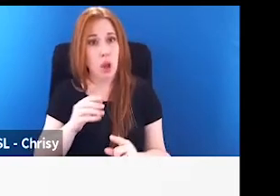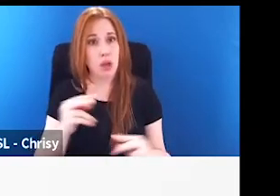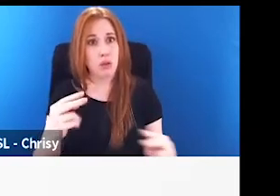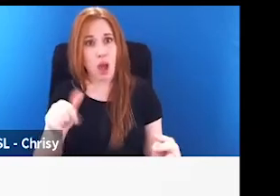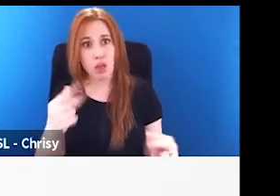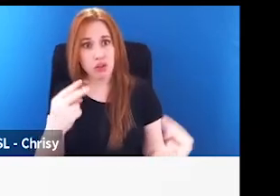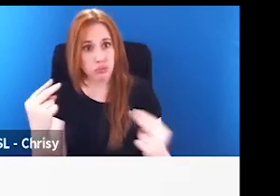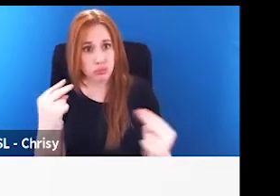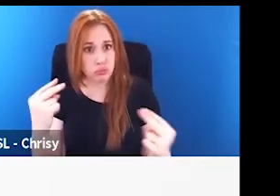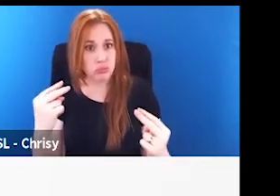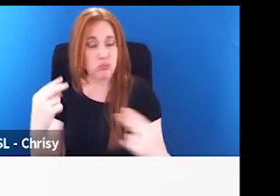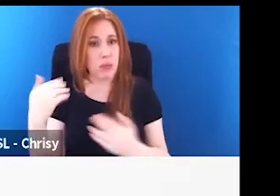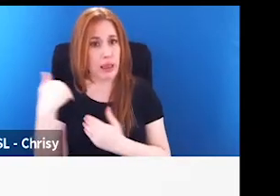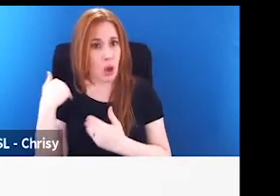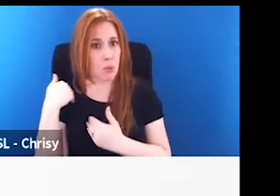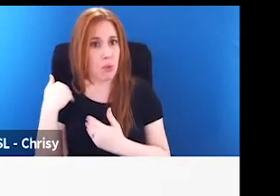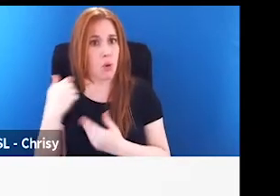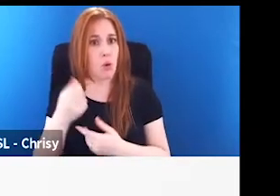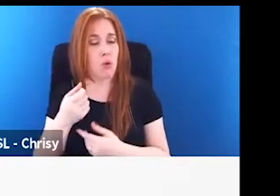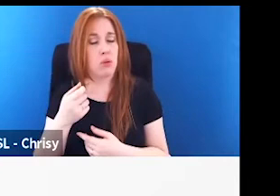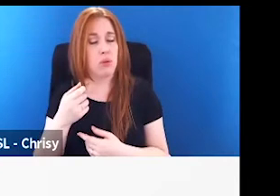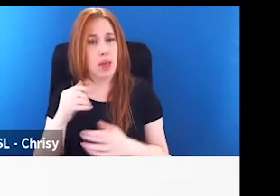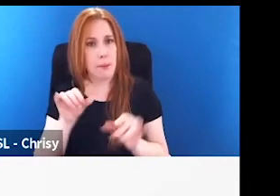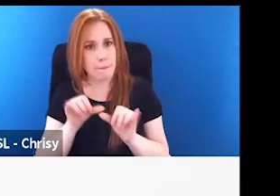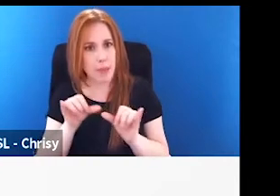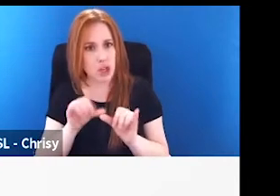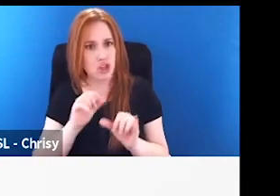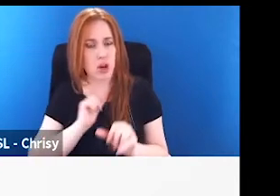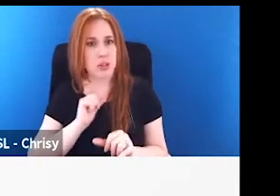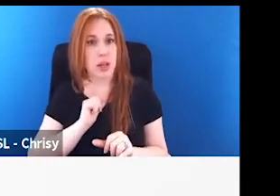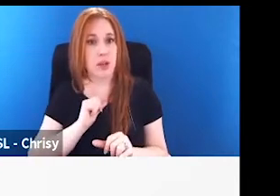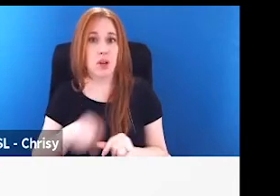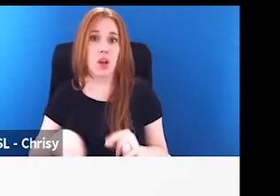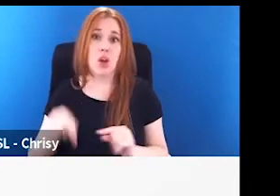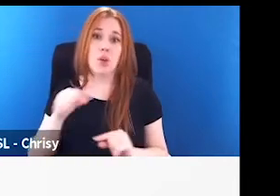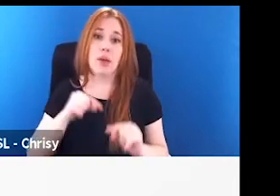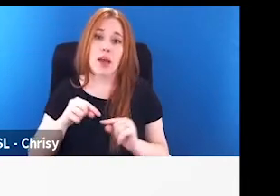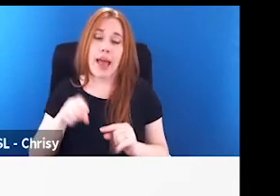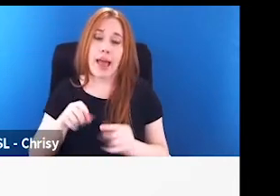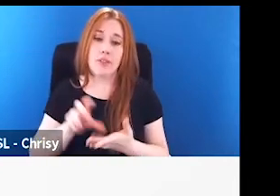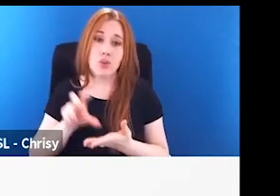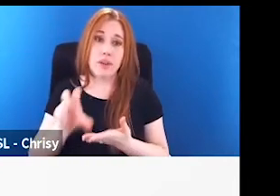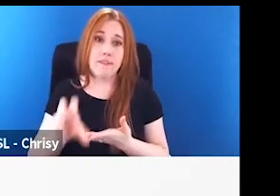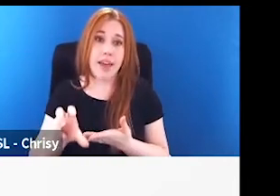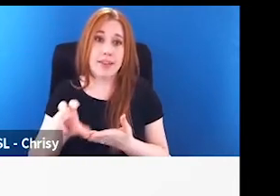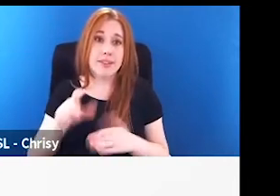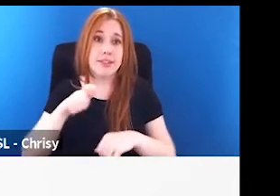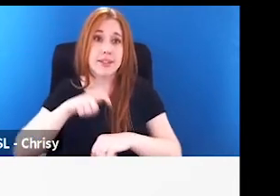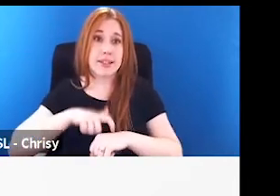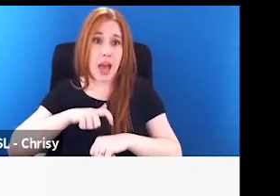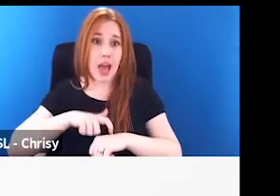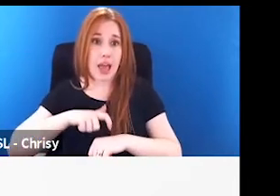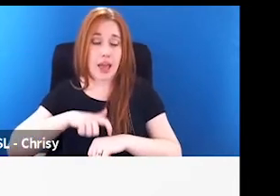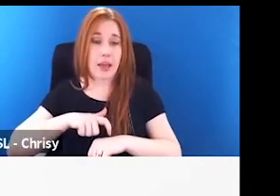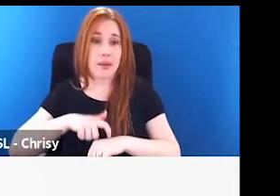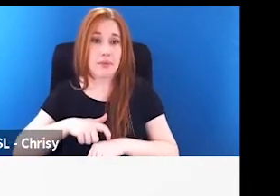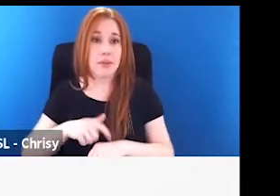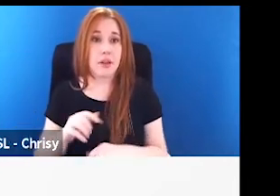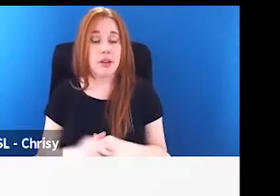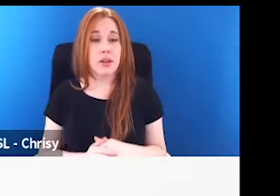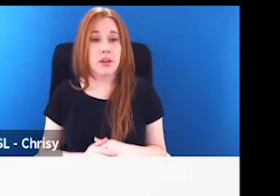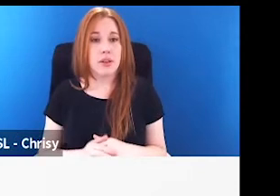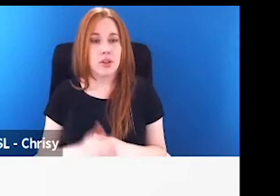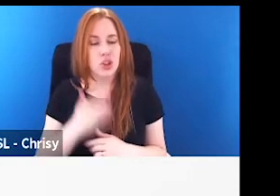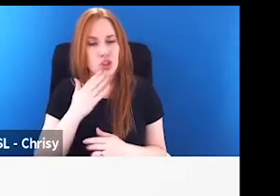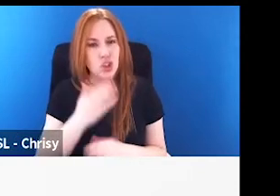measure ourselves against what our goals are. But back to the, having to invest time in this, it's a good